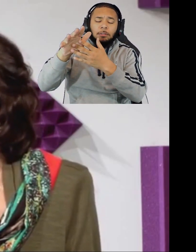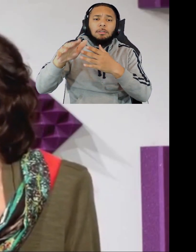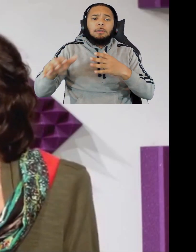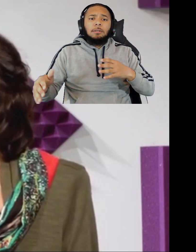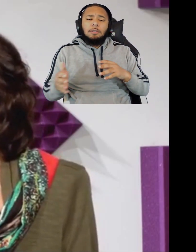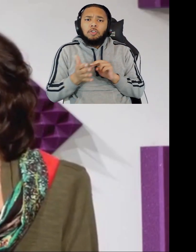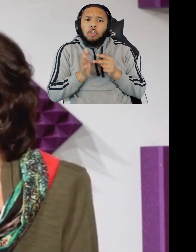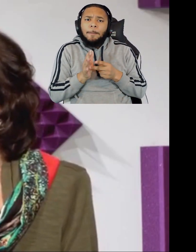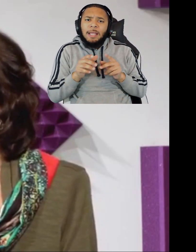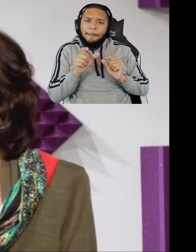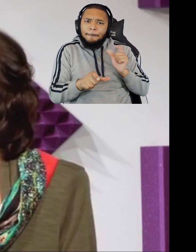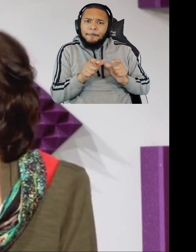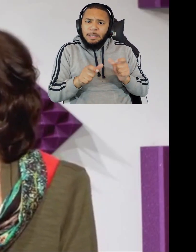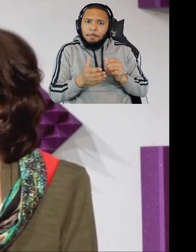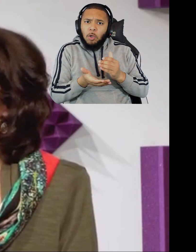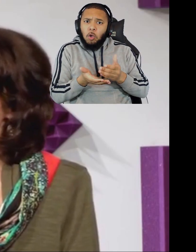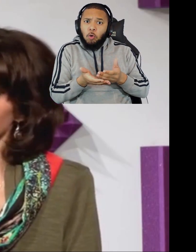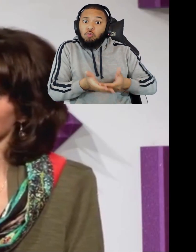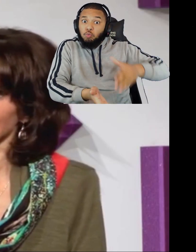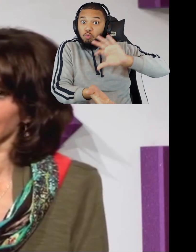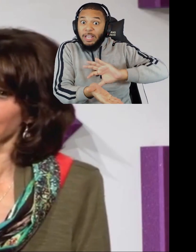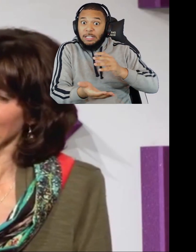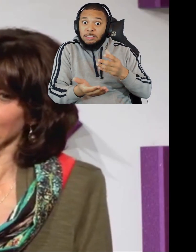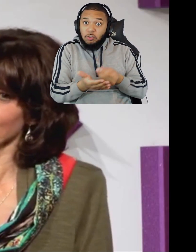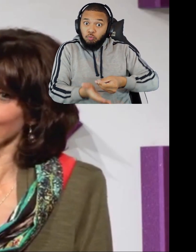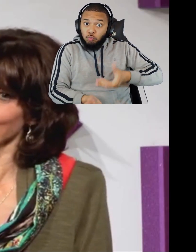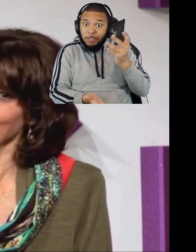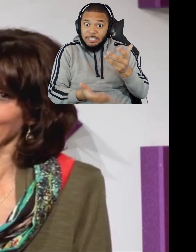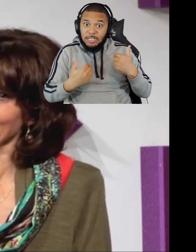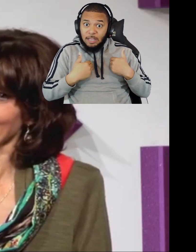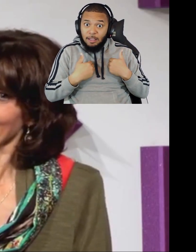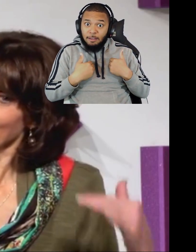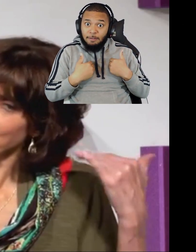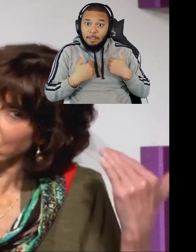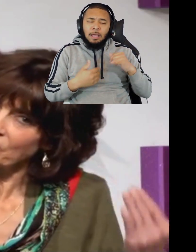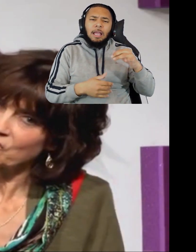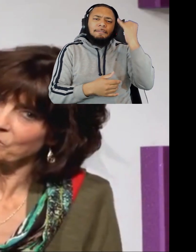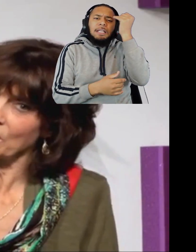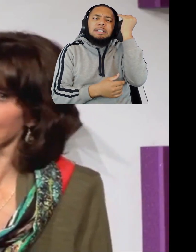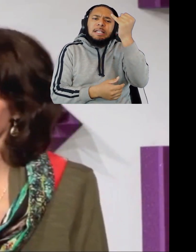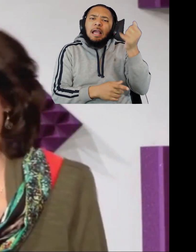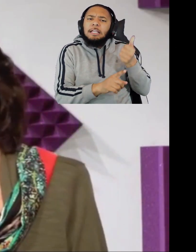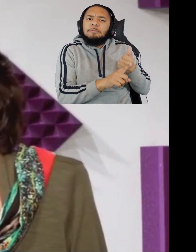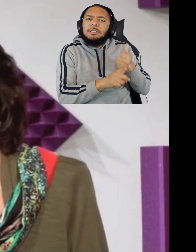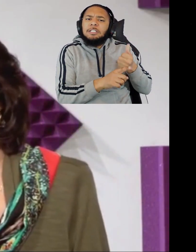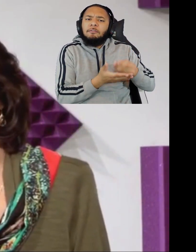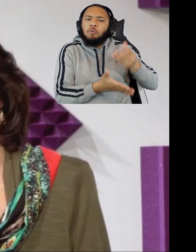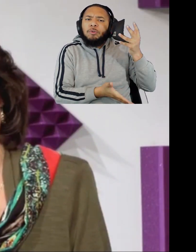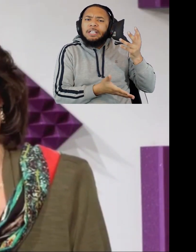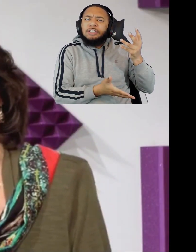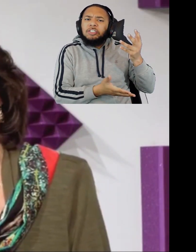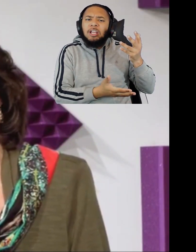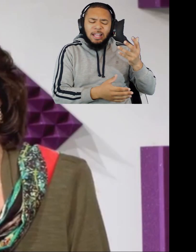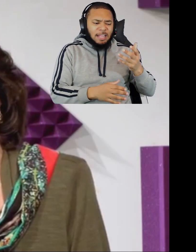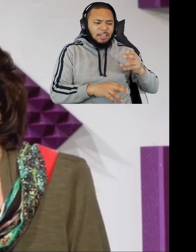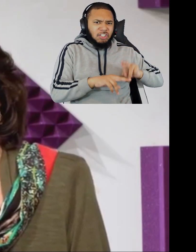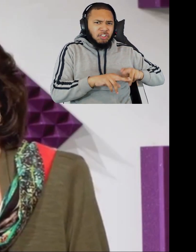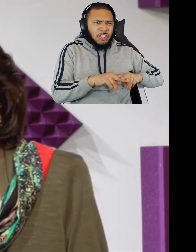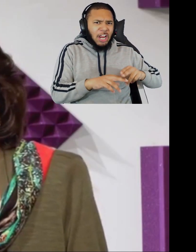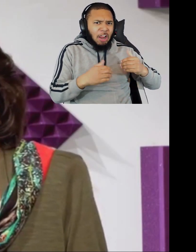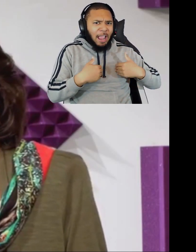If he was a rich man, the Italian probably wouldn't be sitting in a backless chair, would he? Did you envision maybe someone that wasn't very